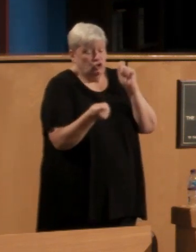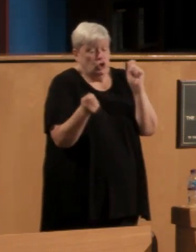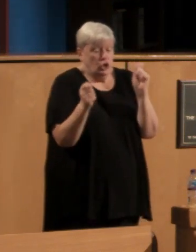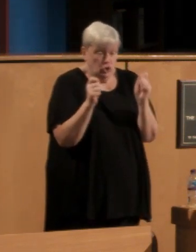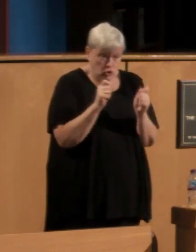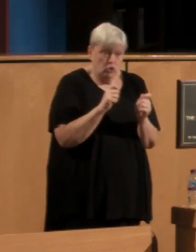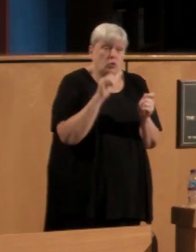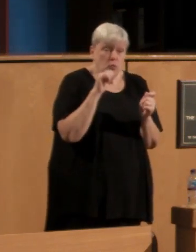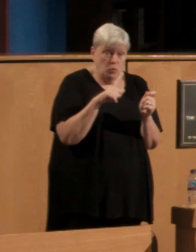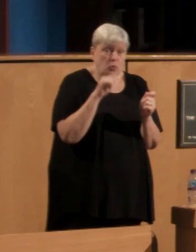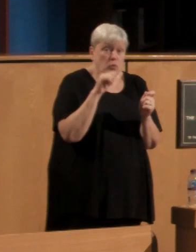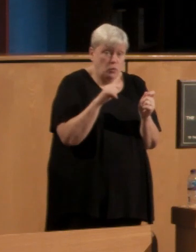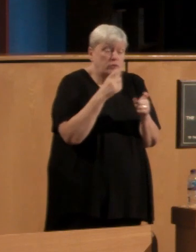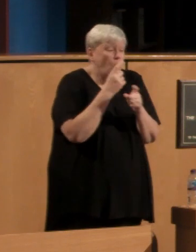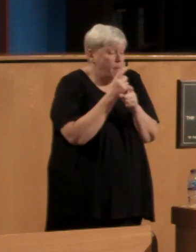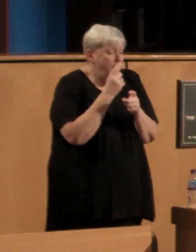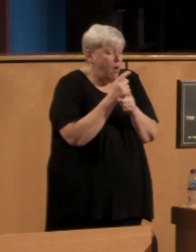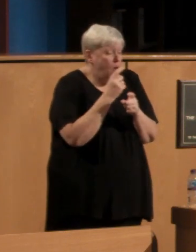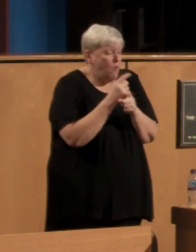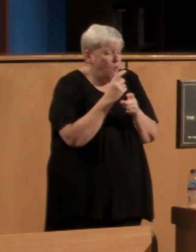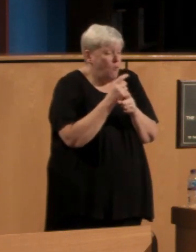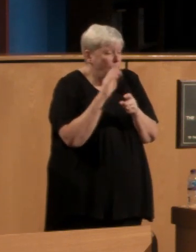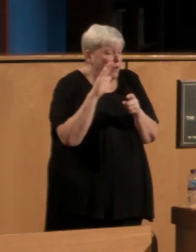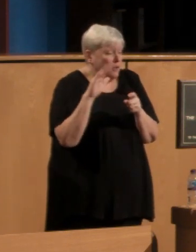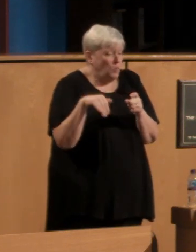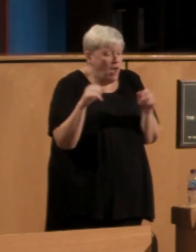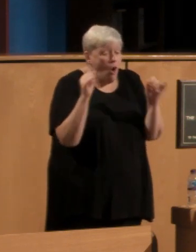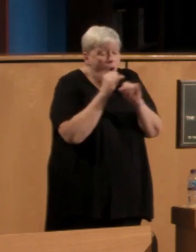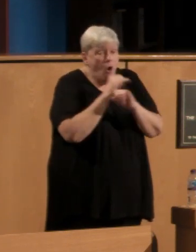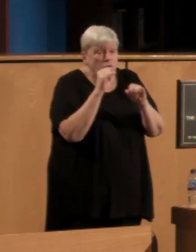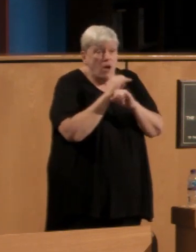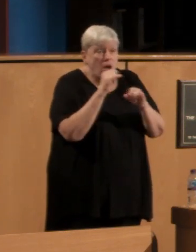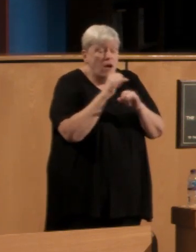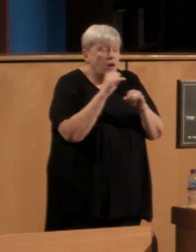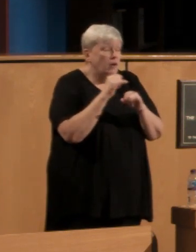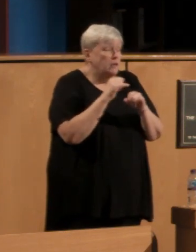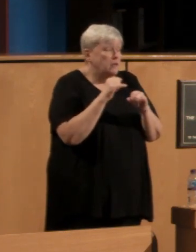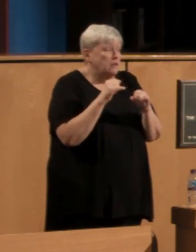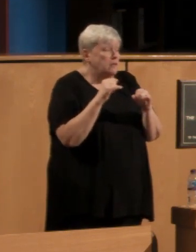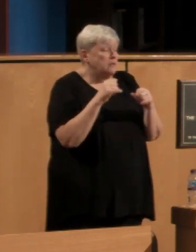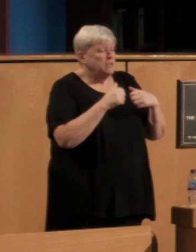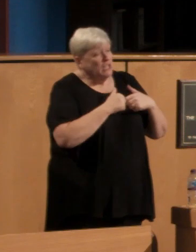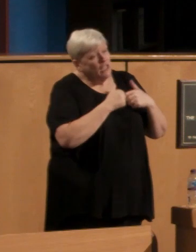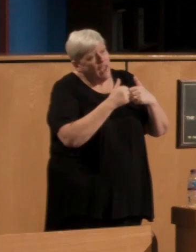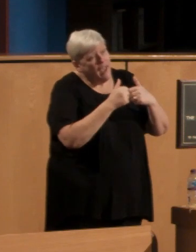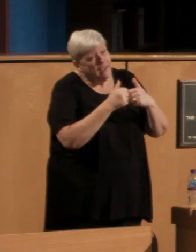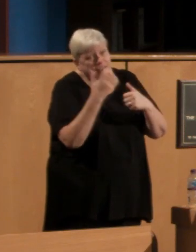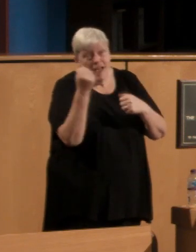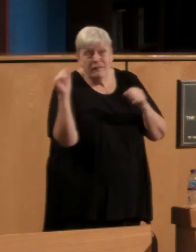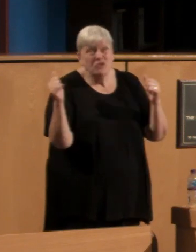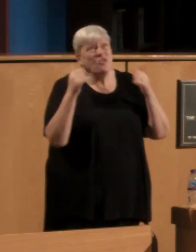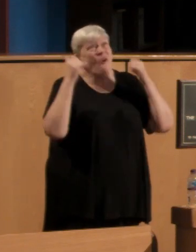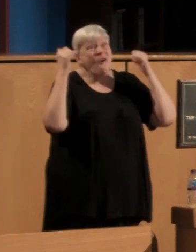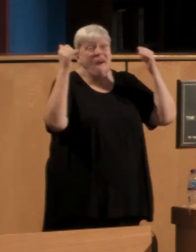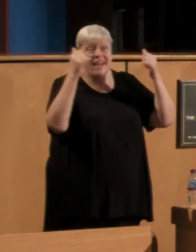changed queer horror. Like you talk about sort of queer horror as like quite kind or a source of joy, which I really